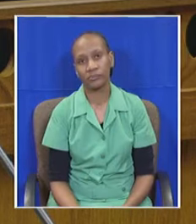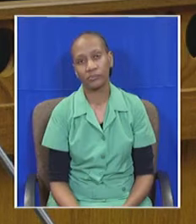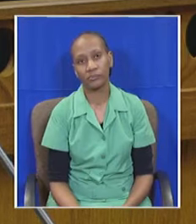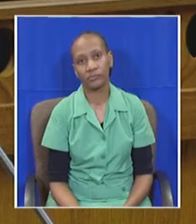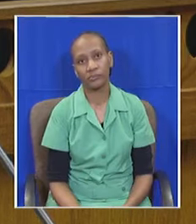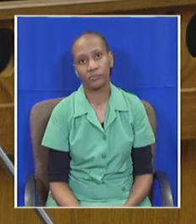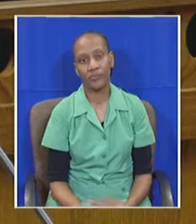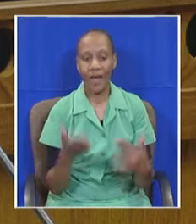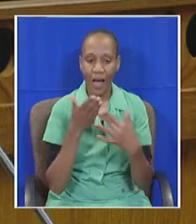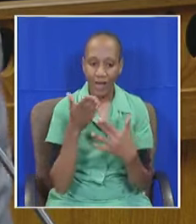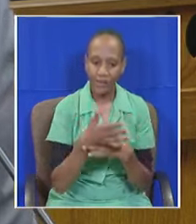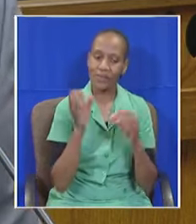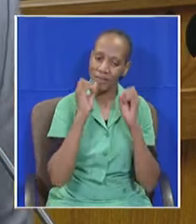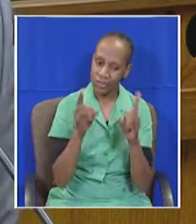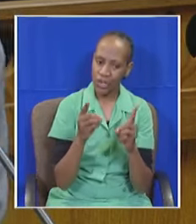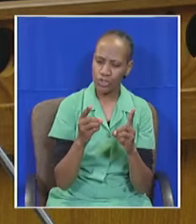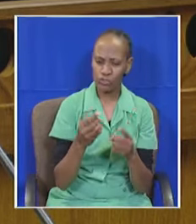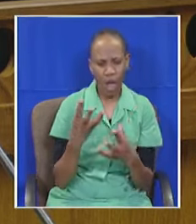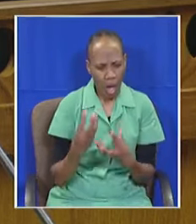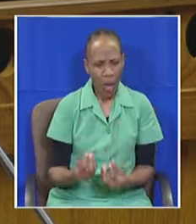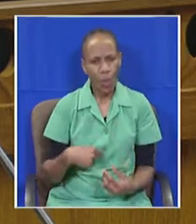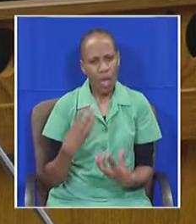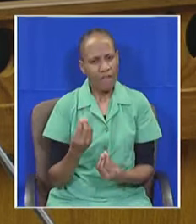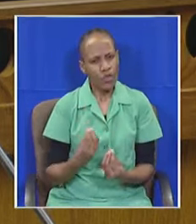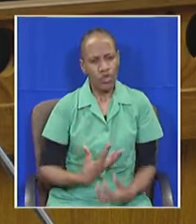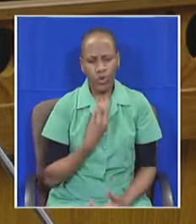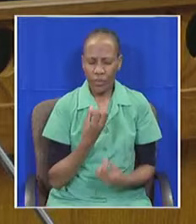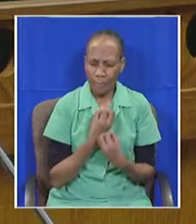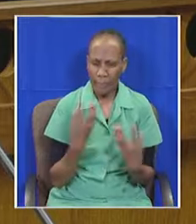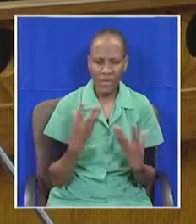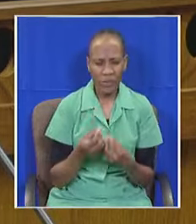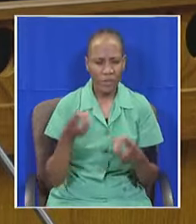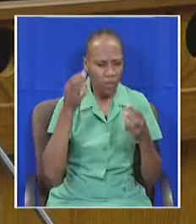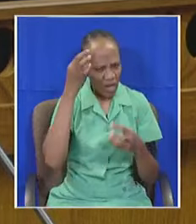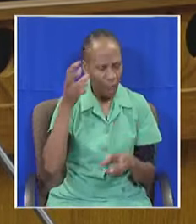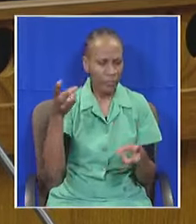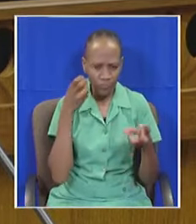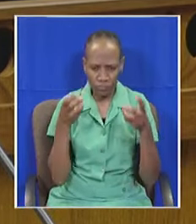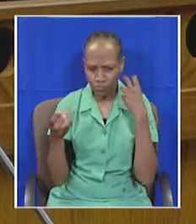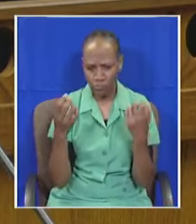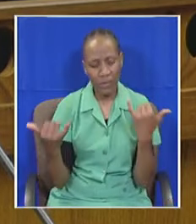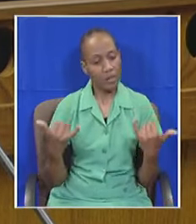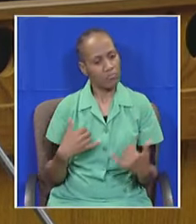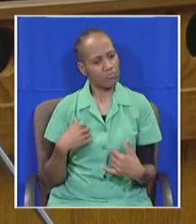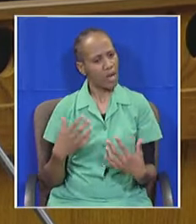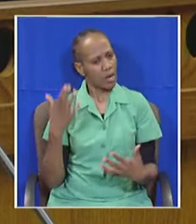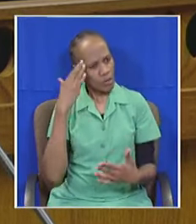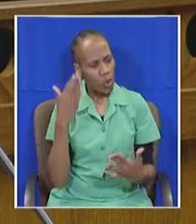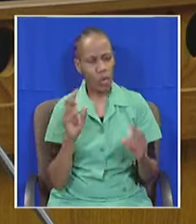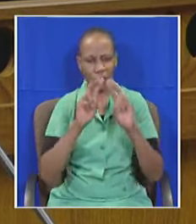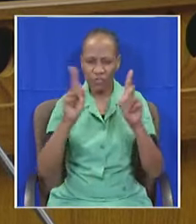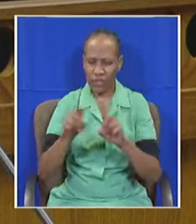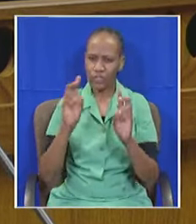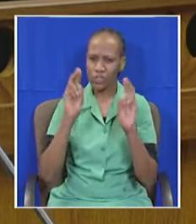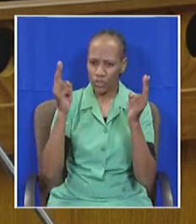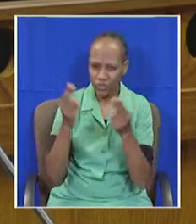to education. We've got so many young people whom this government has listened to today have been kept into institutions of learning.